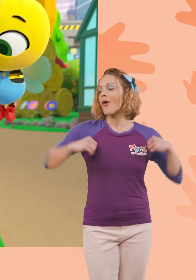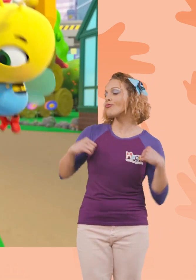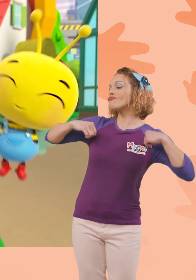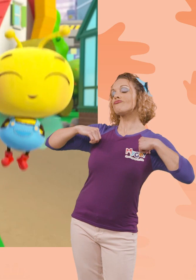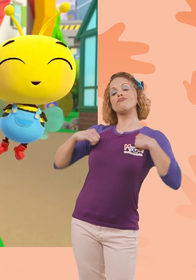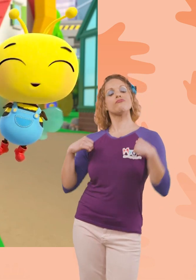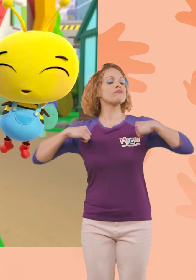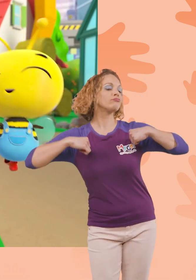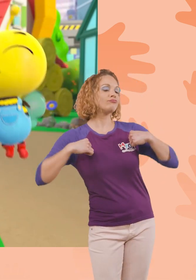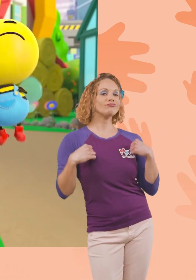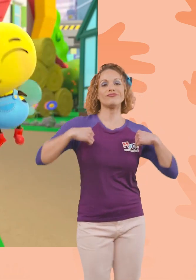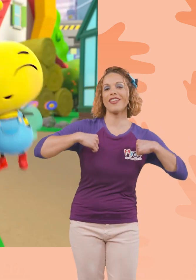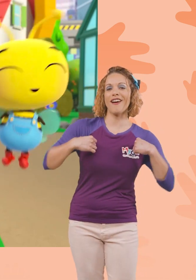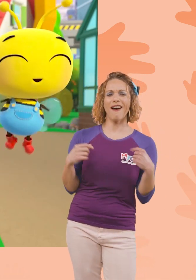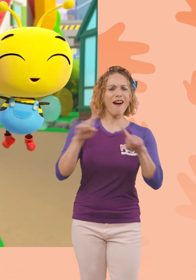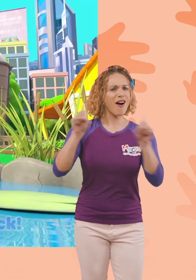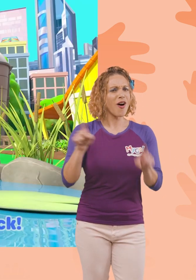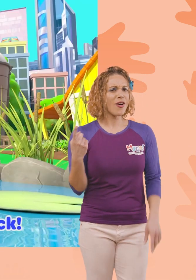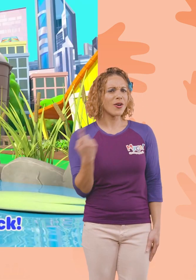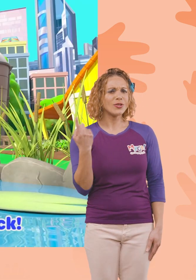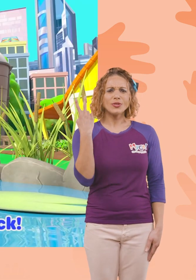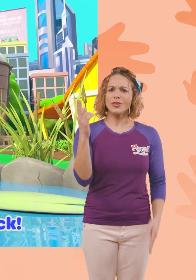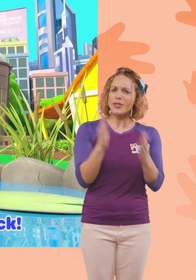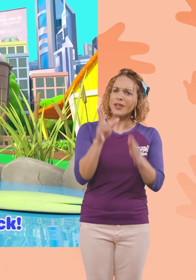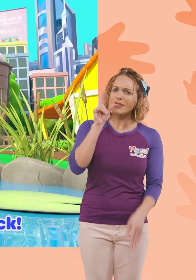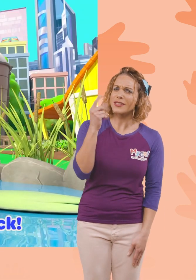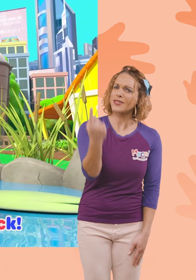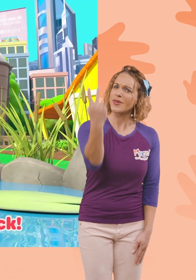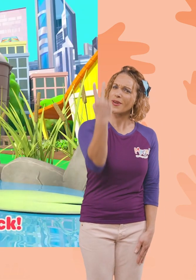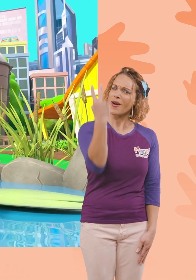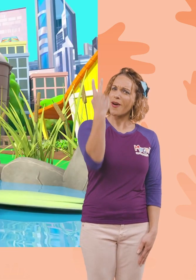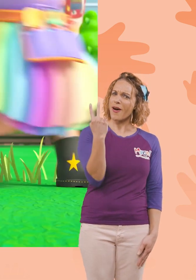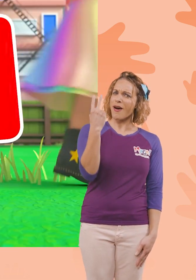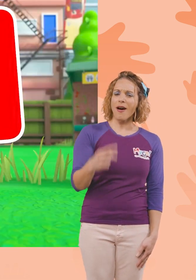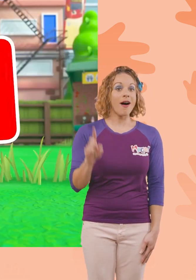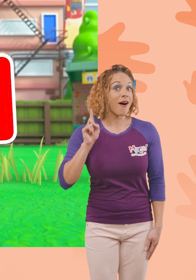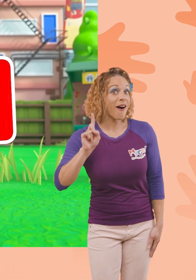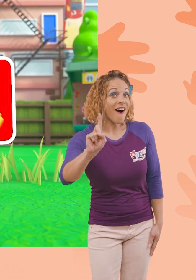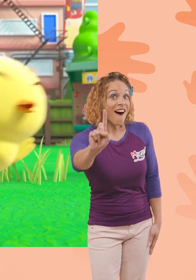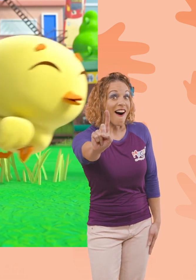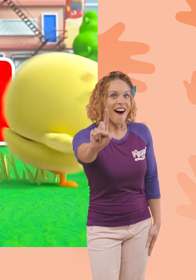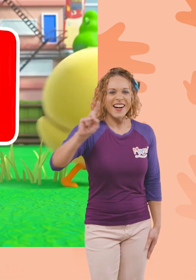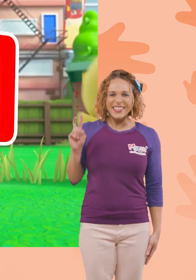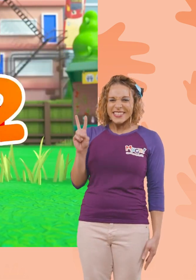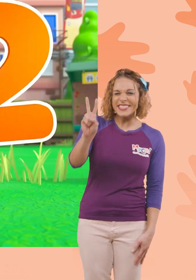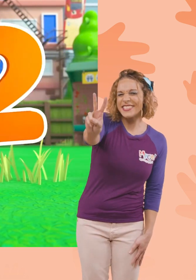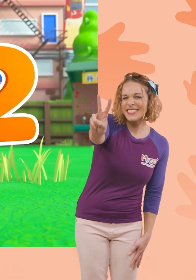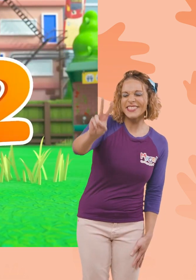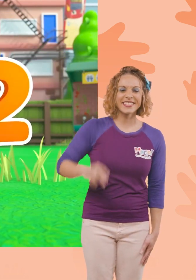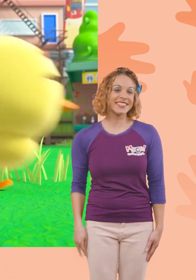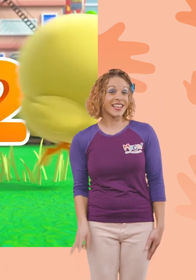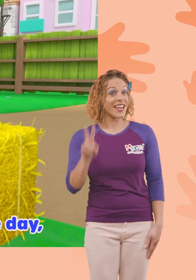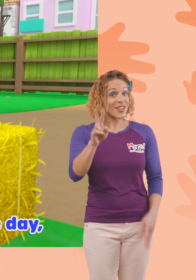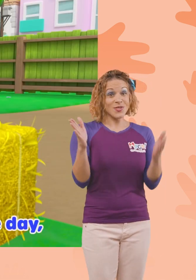quack. Quack, quack, quack, quack. But only two little ducks came back. One,